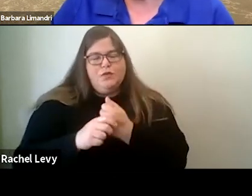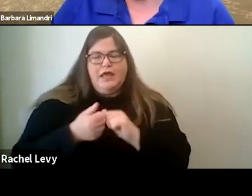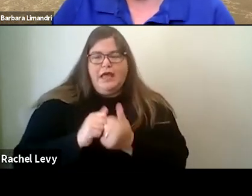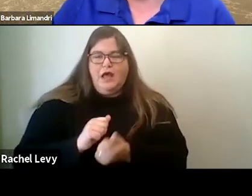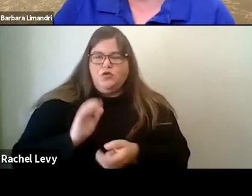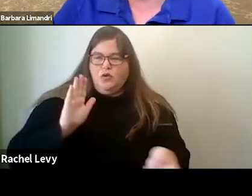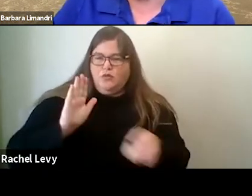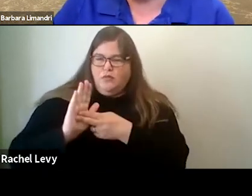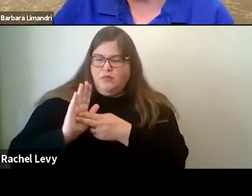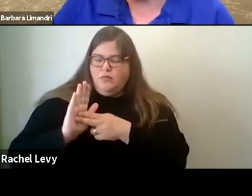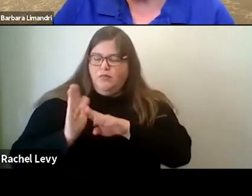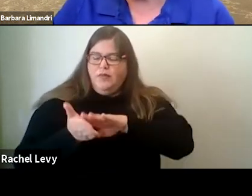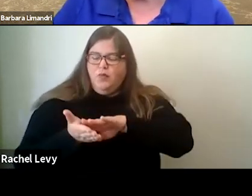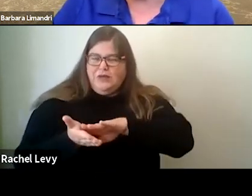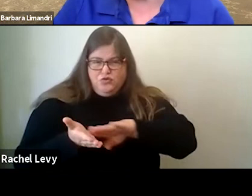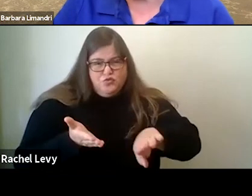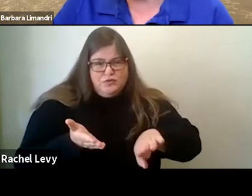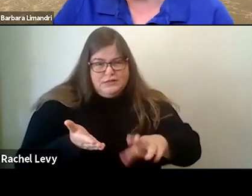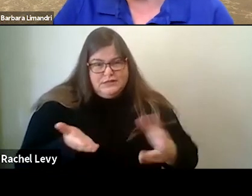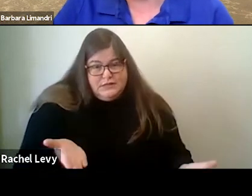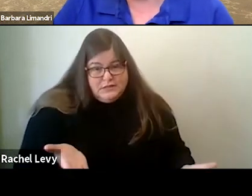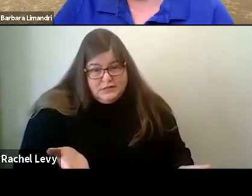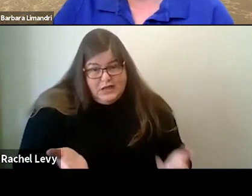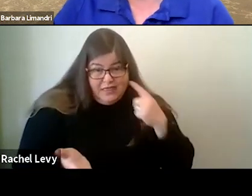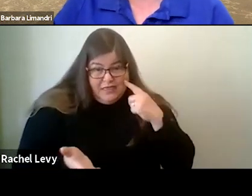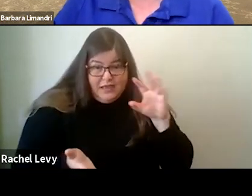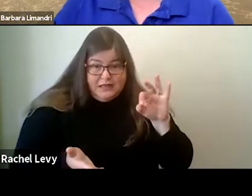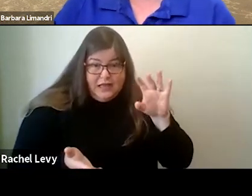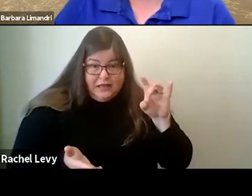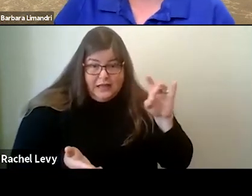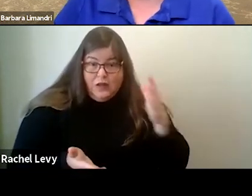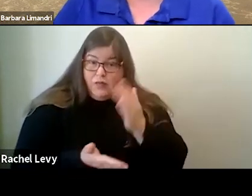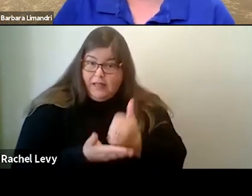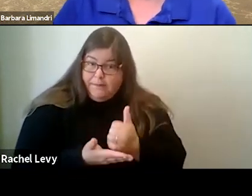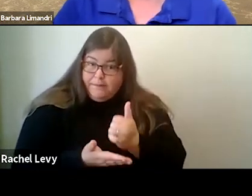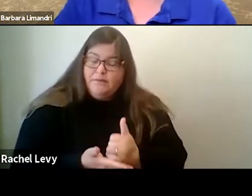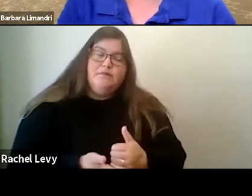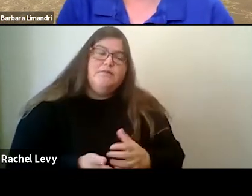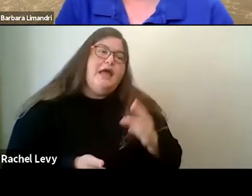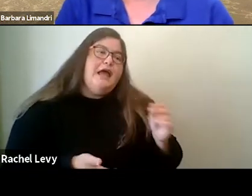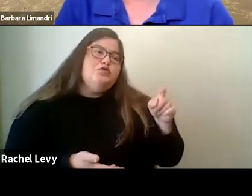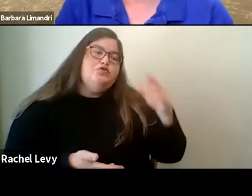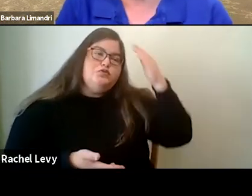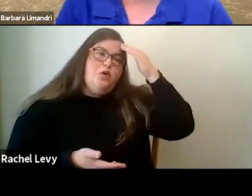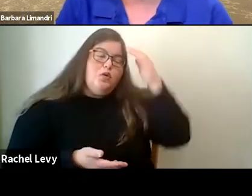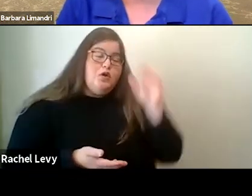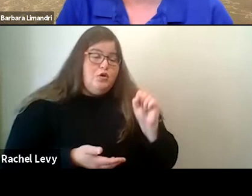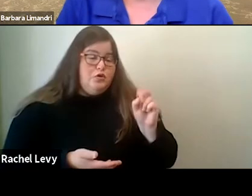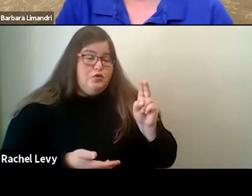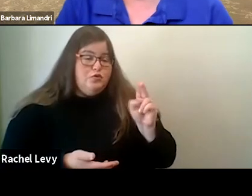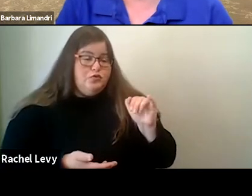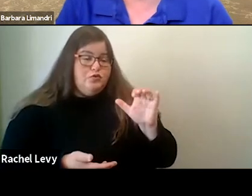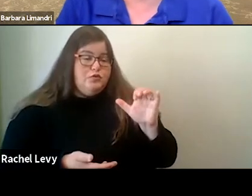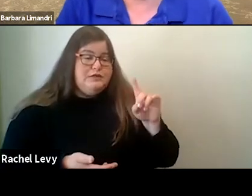that. We also need to be aware that suicide is a